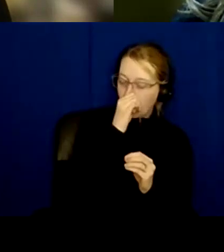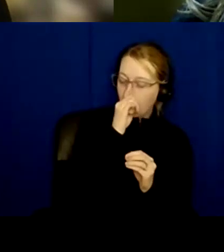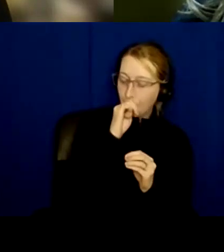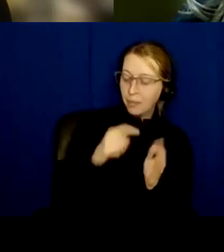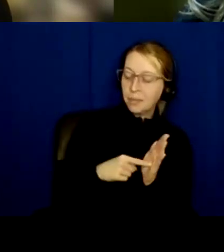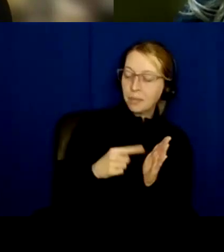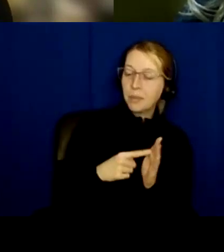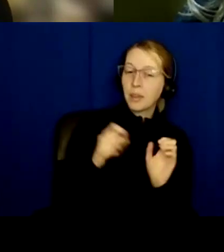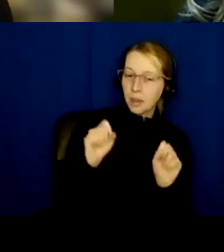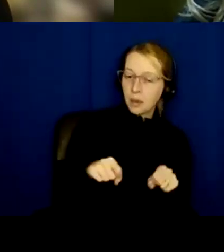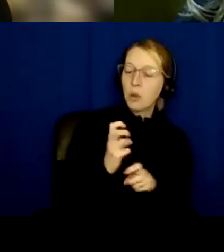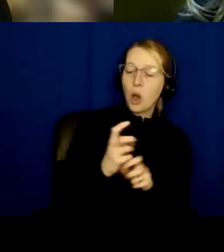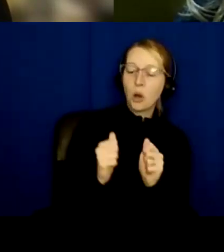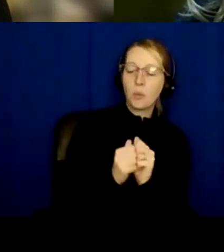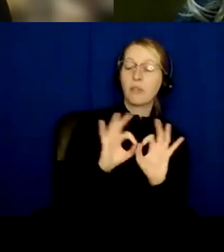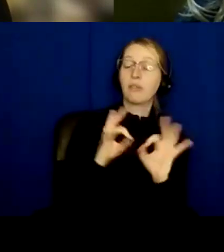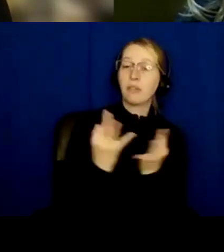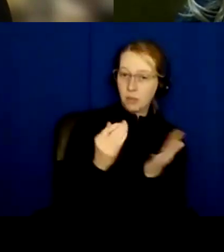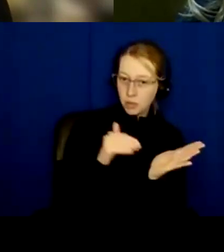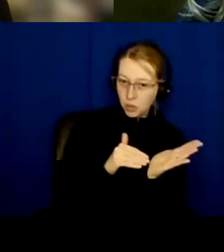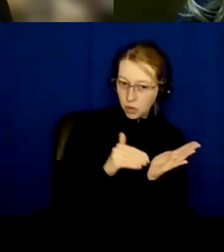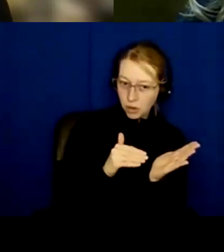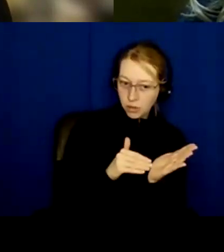physician to provide the support